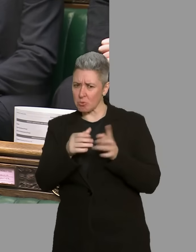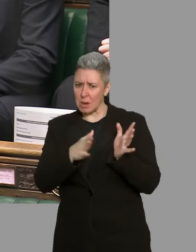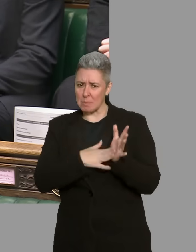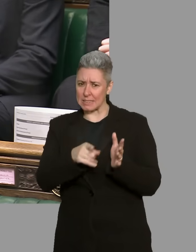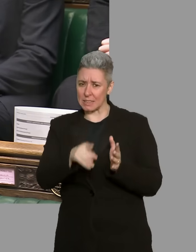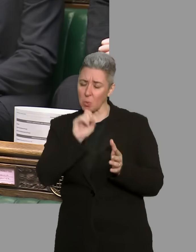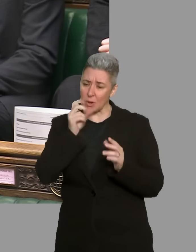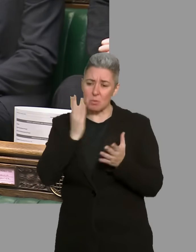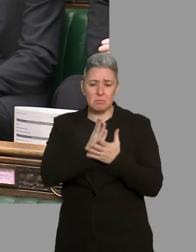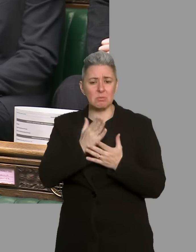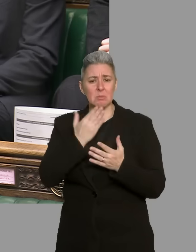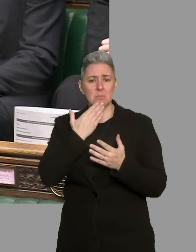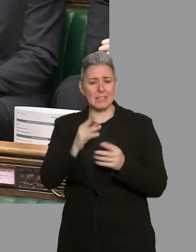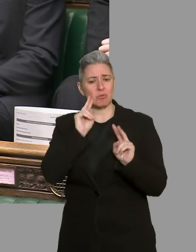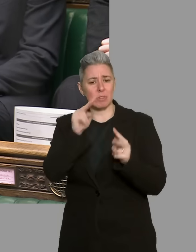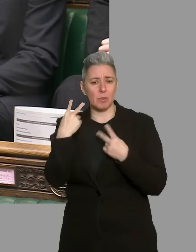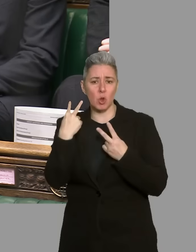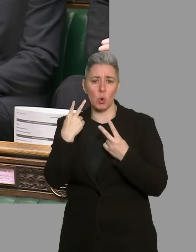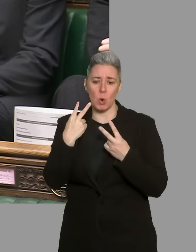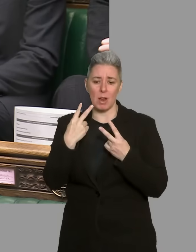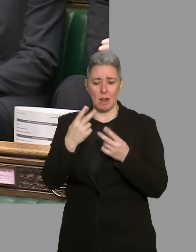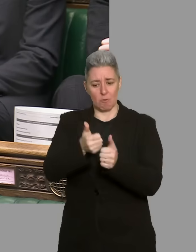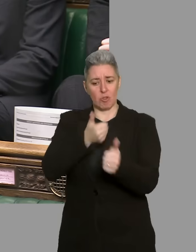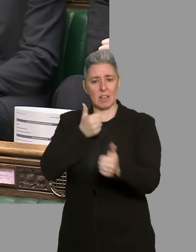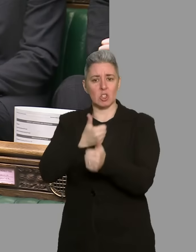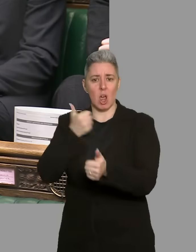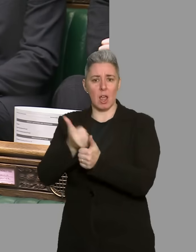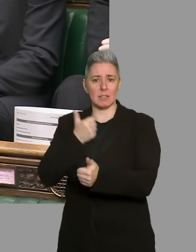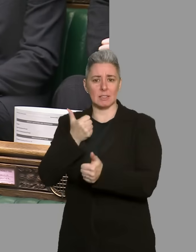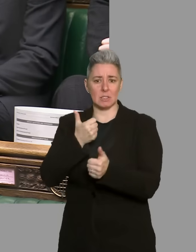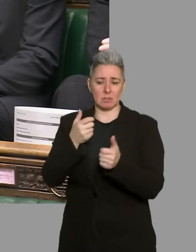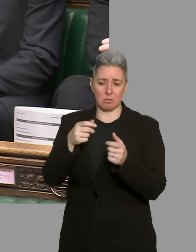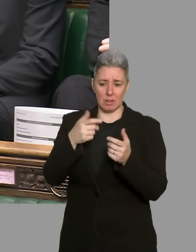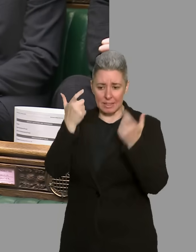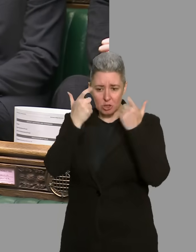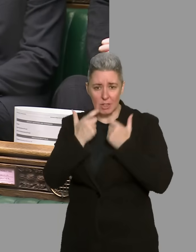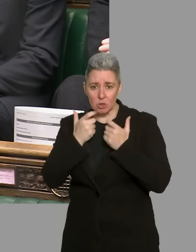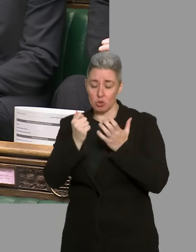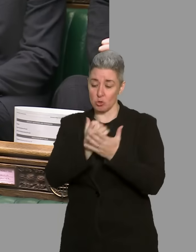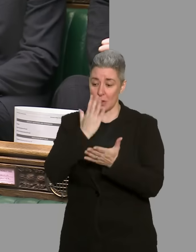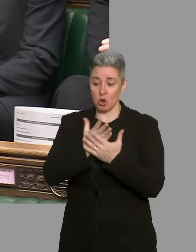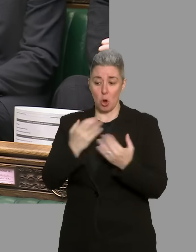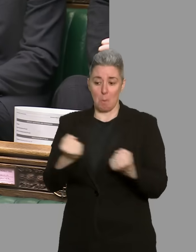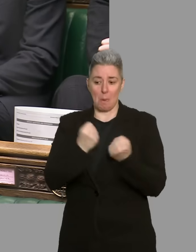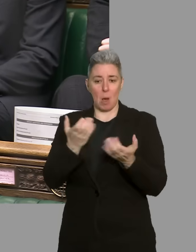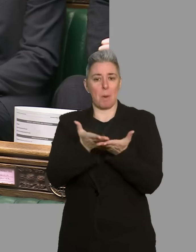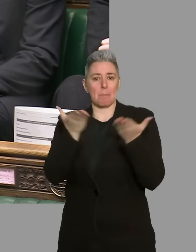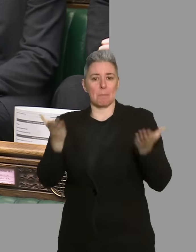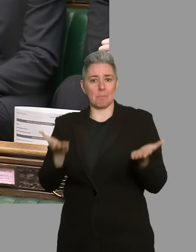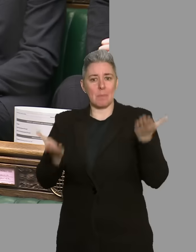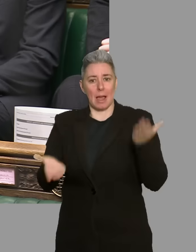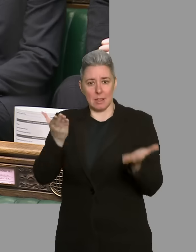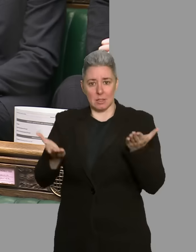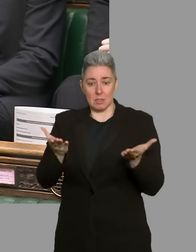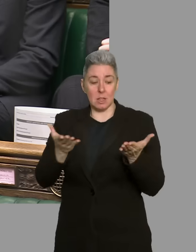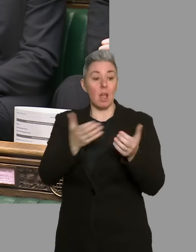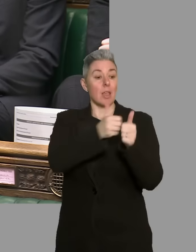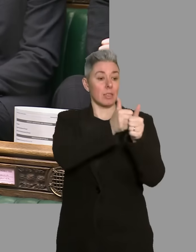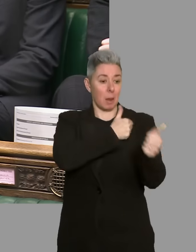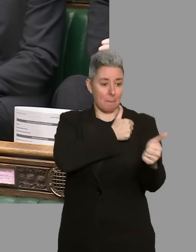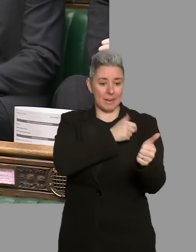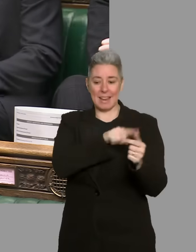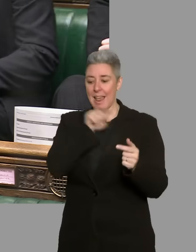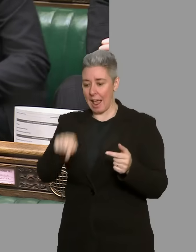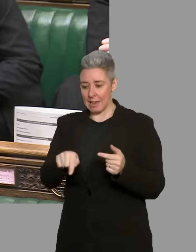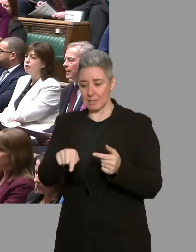to ensure there is a balance of power between companies and the franchisees, so that nobody else feels undue pressure when they take